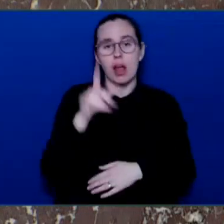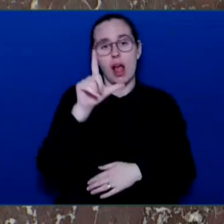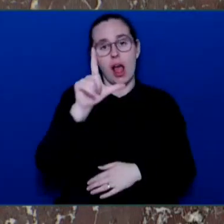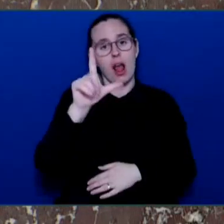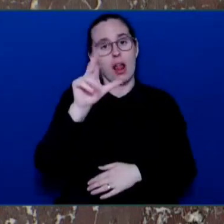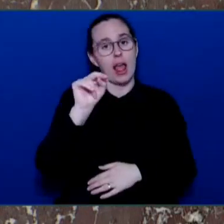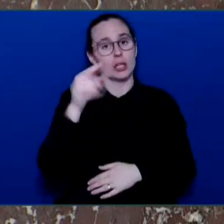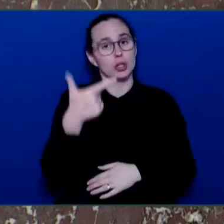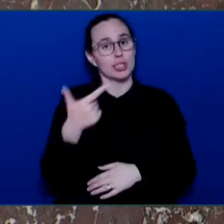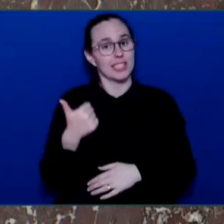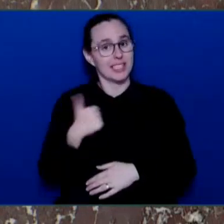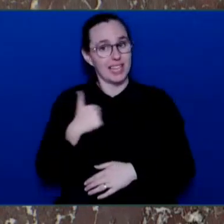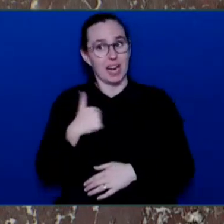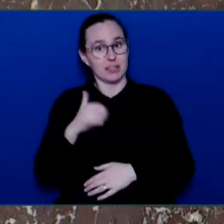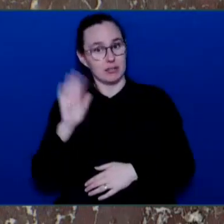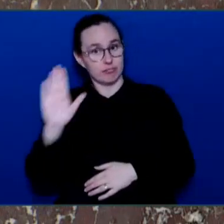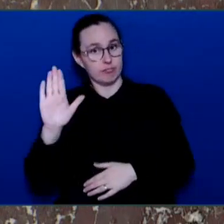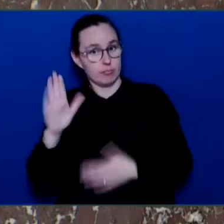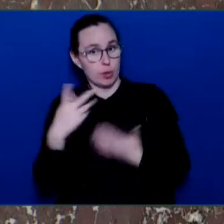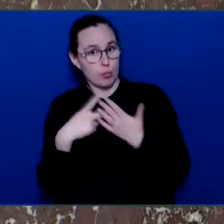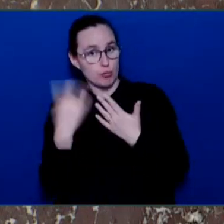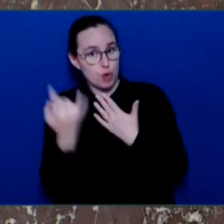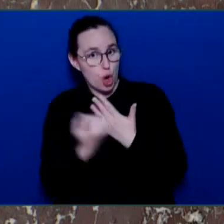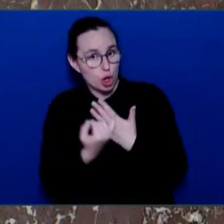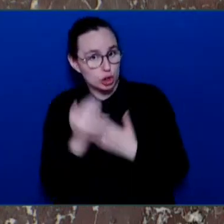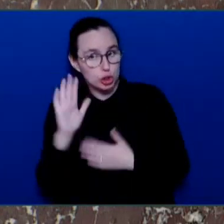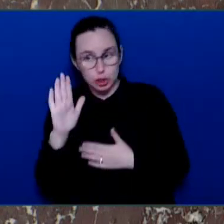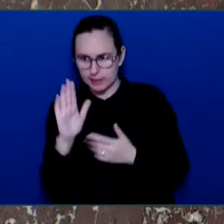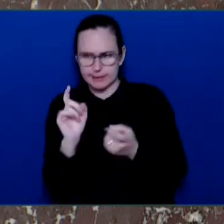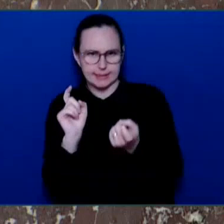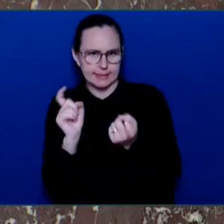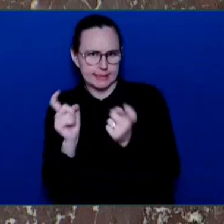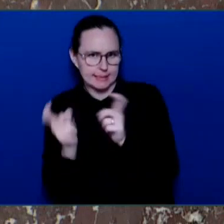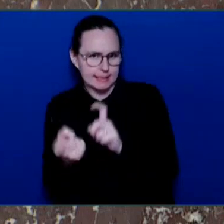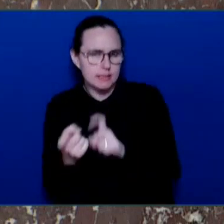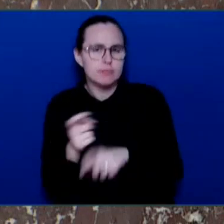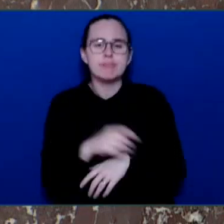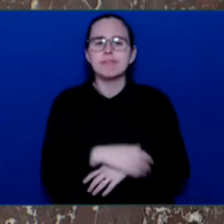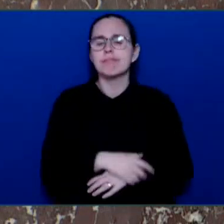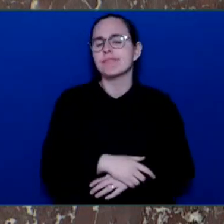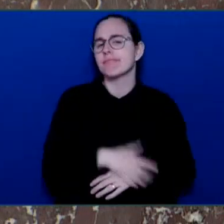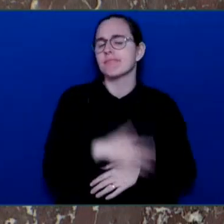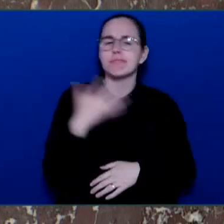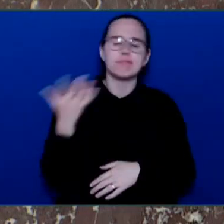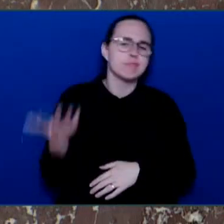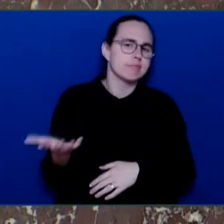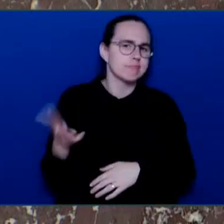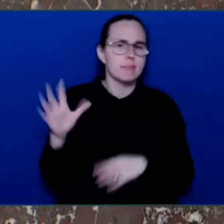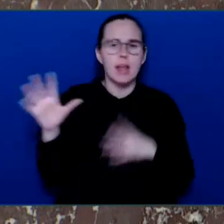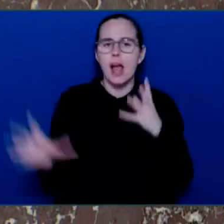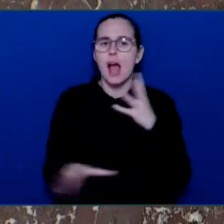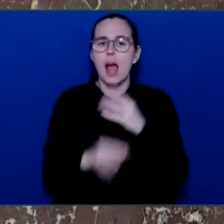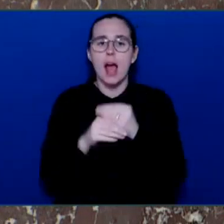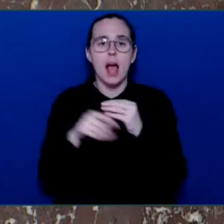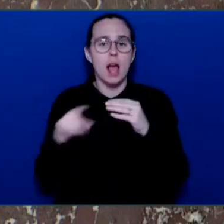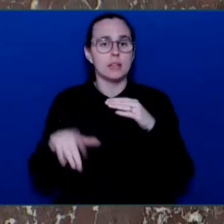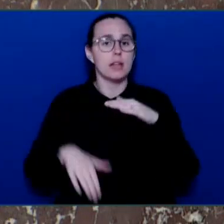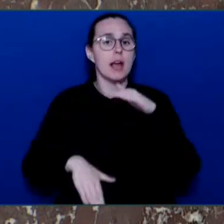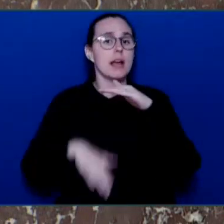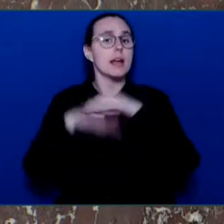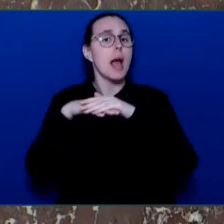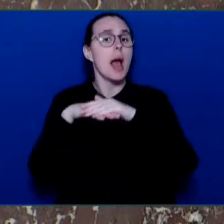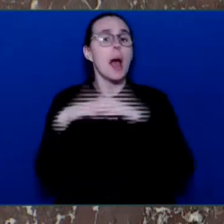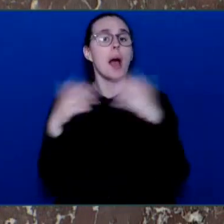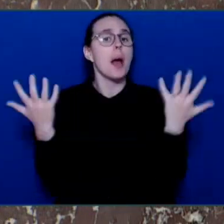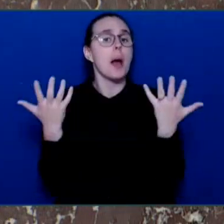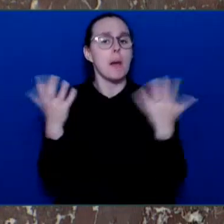we're bringing in an emissions cap on the oil and gas sector to meet their sectoral target of 33